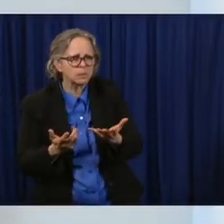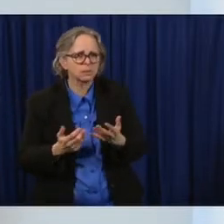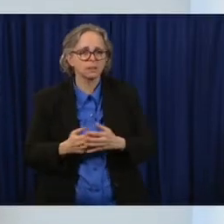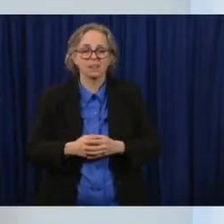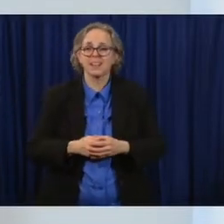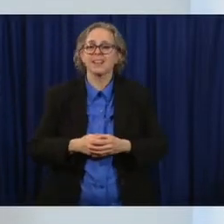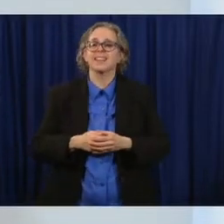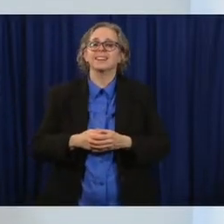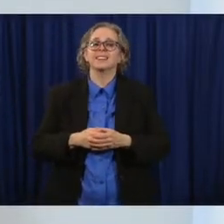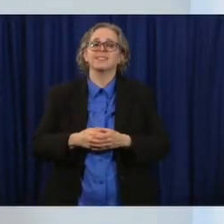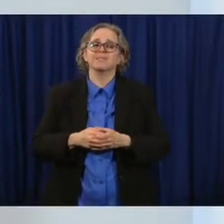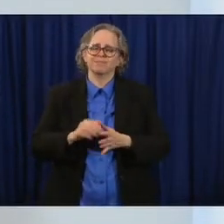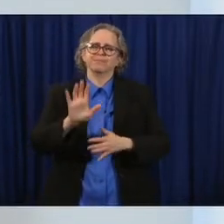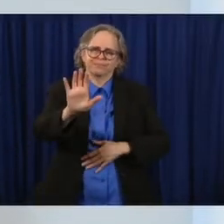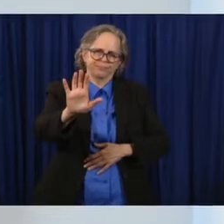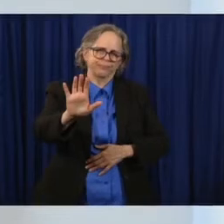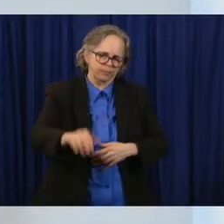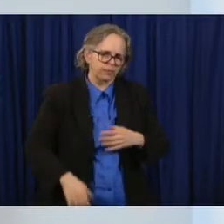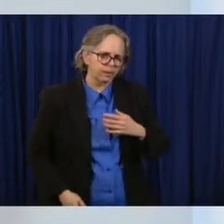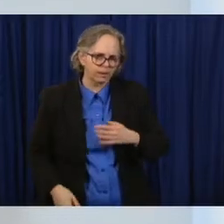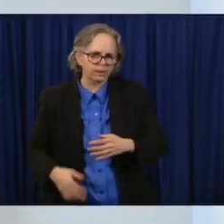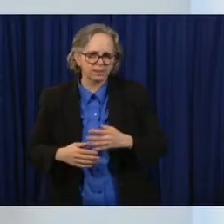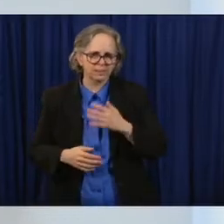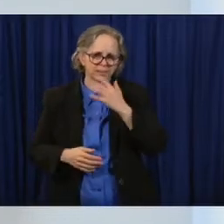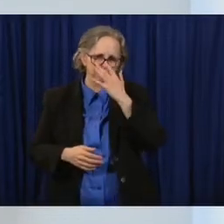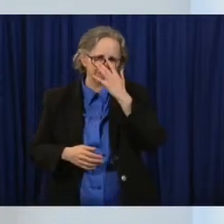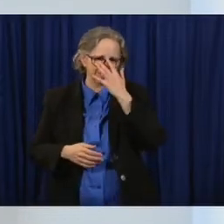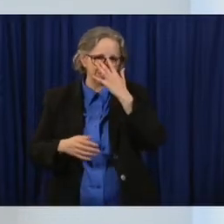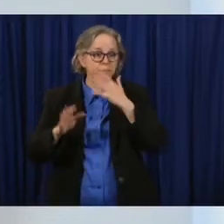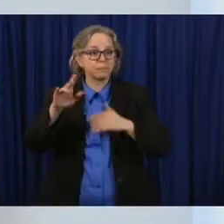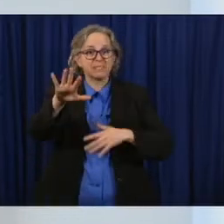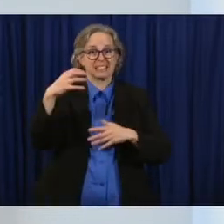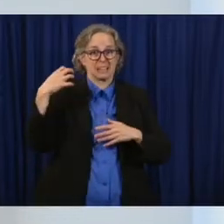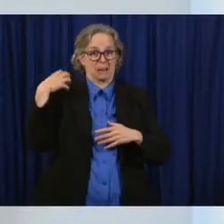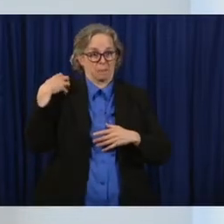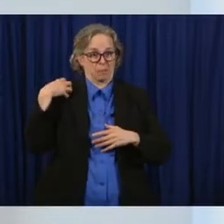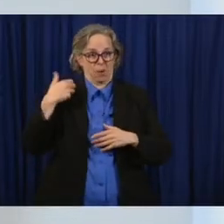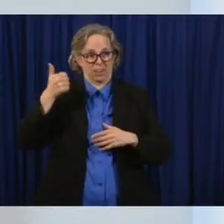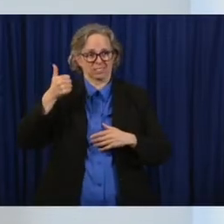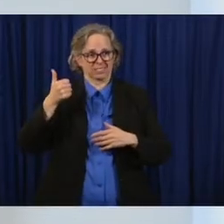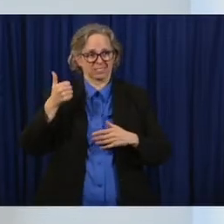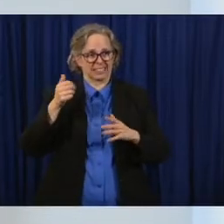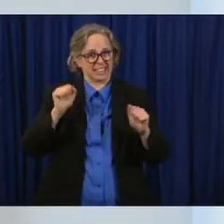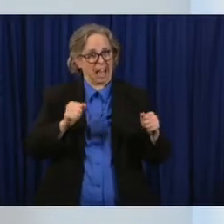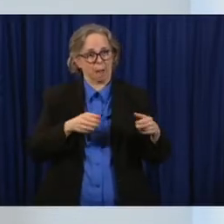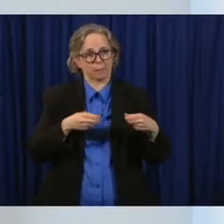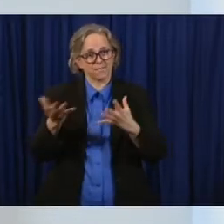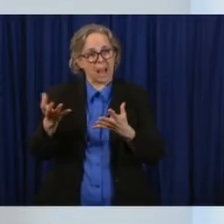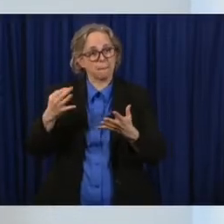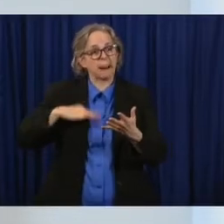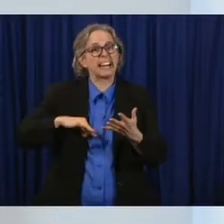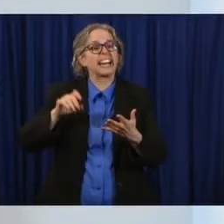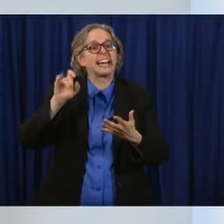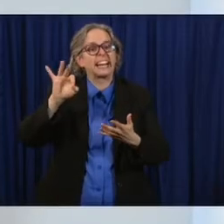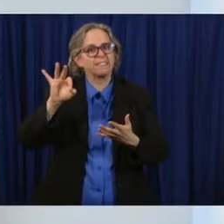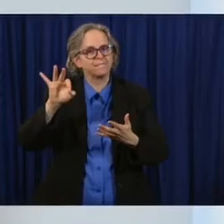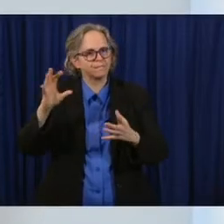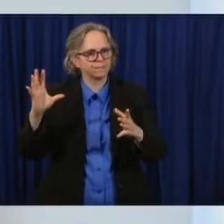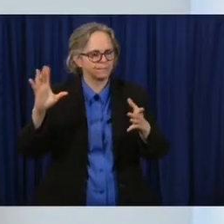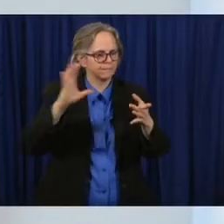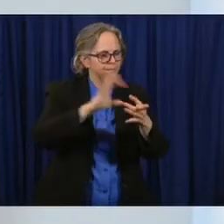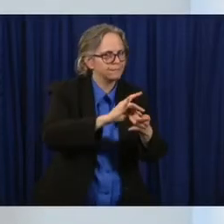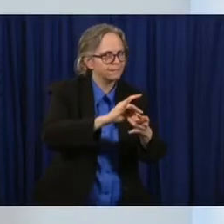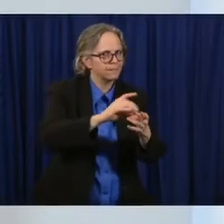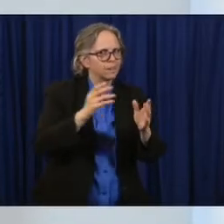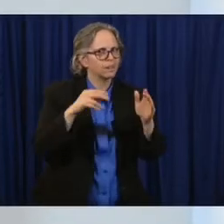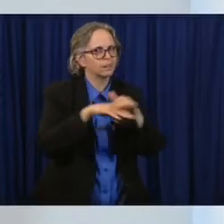Look, an employer can provide benefits if they actually are generating the revenue that they need to keep